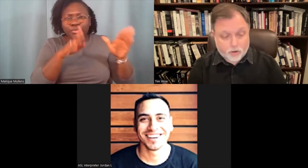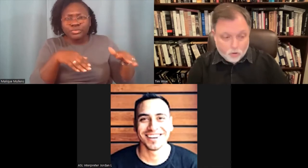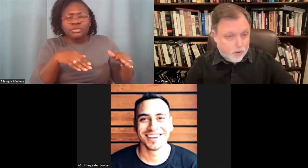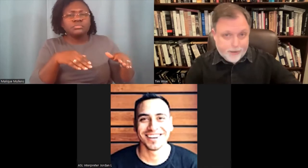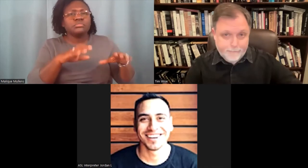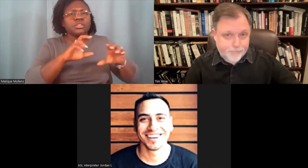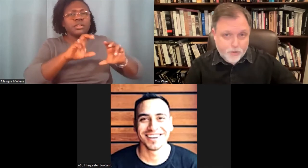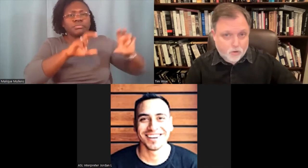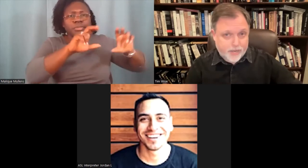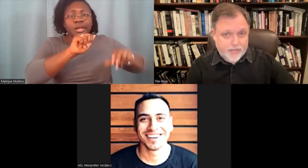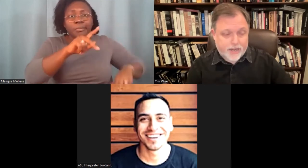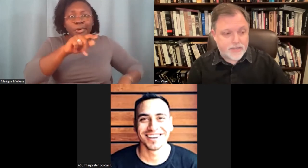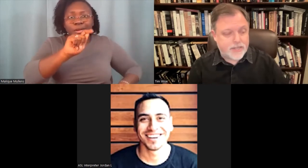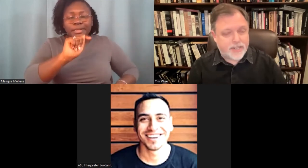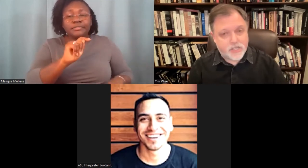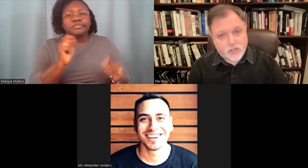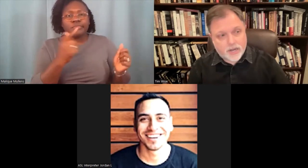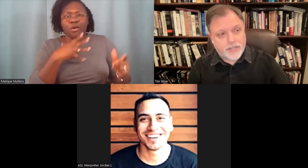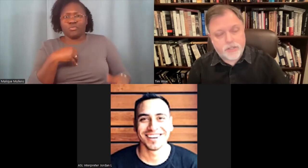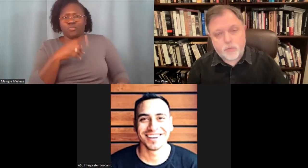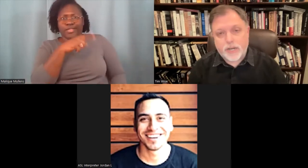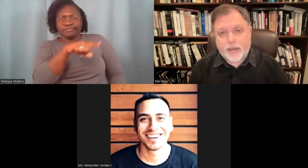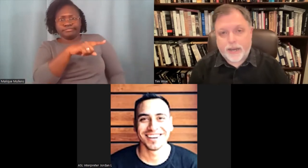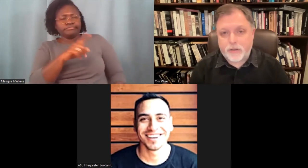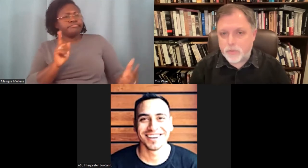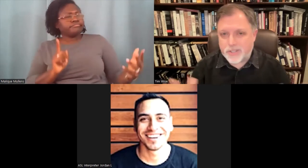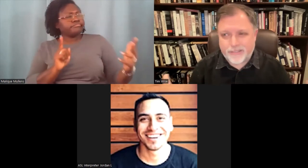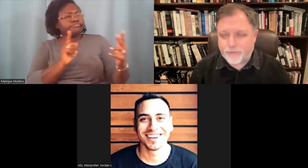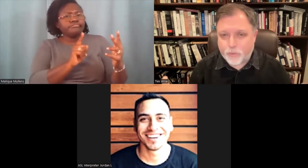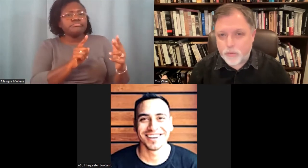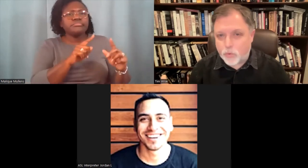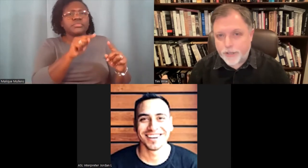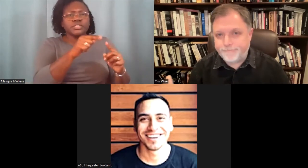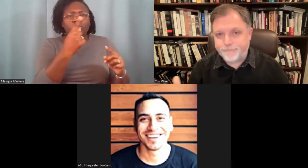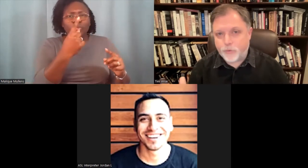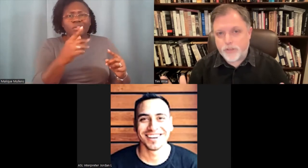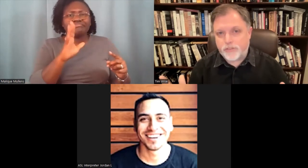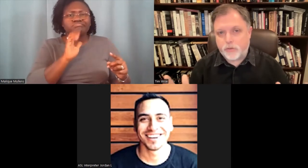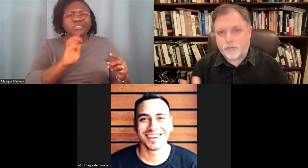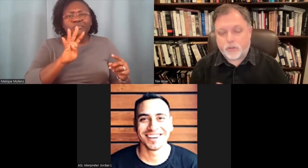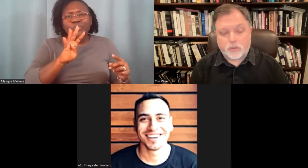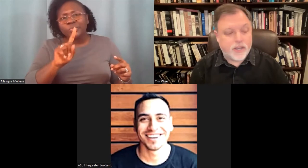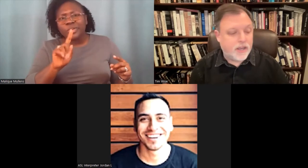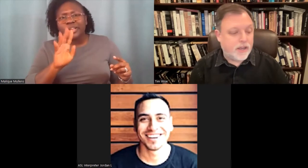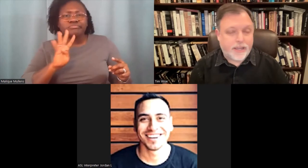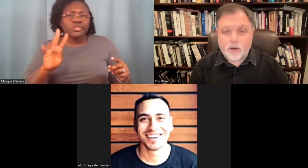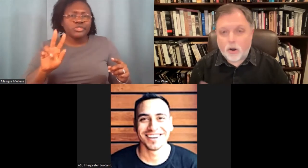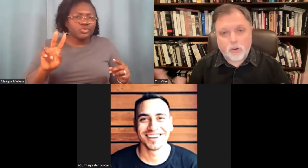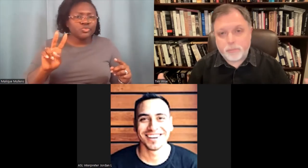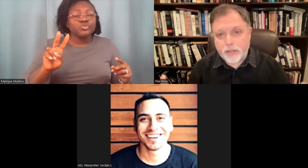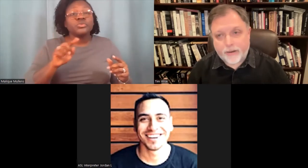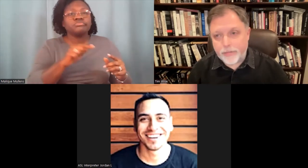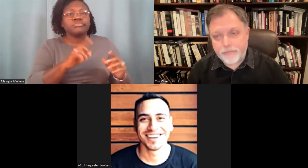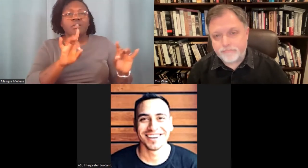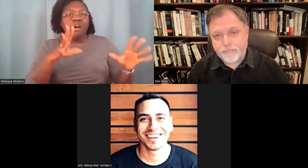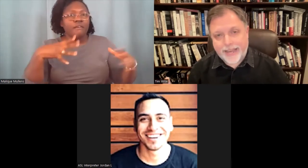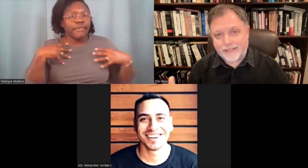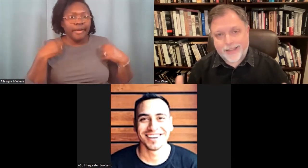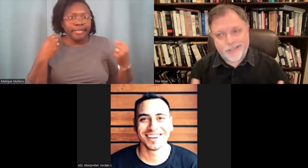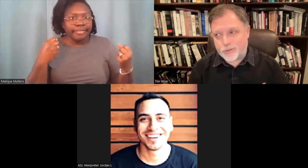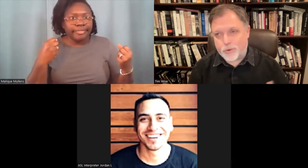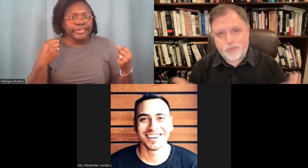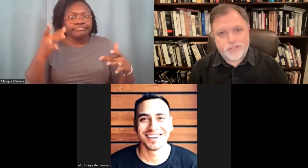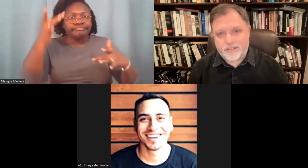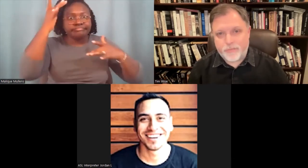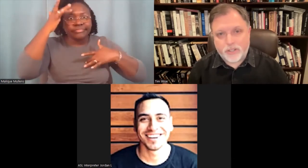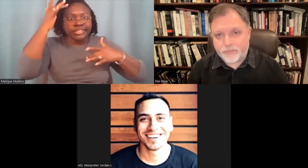But all white guys. And he's talking to this one guy who was like 41, 42 years old, in horrible health, had